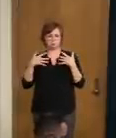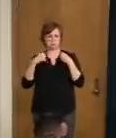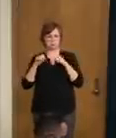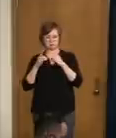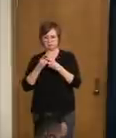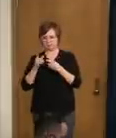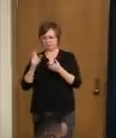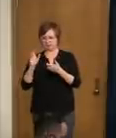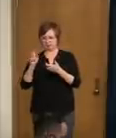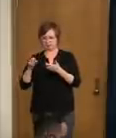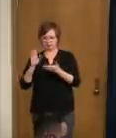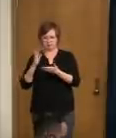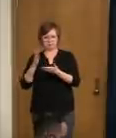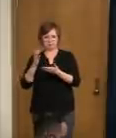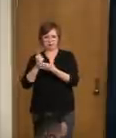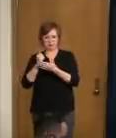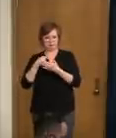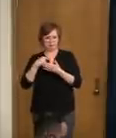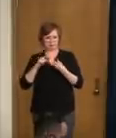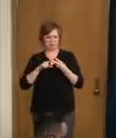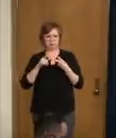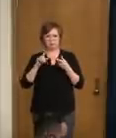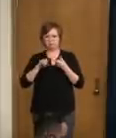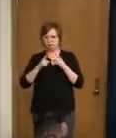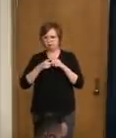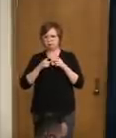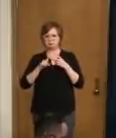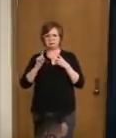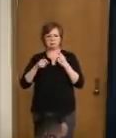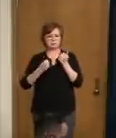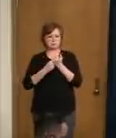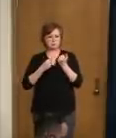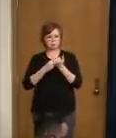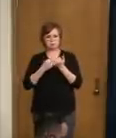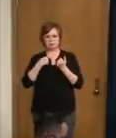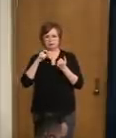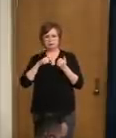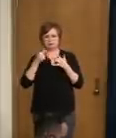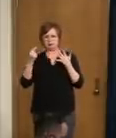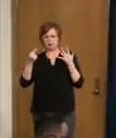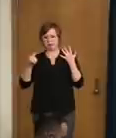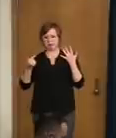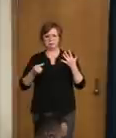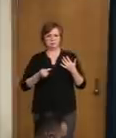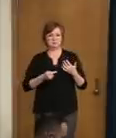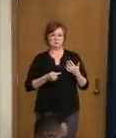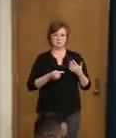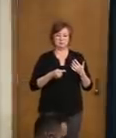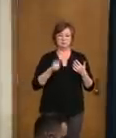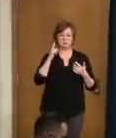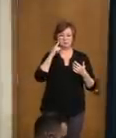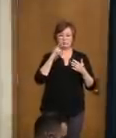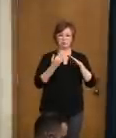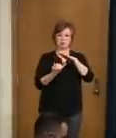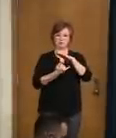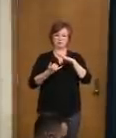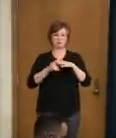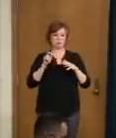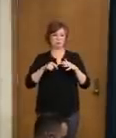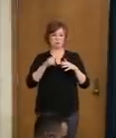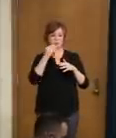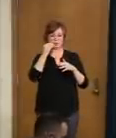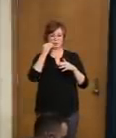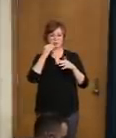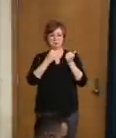and communities, because to be able to isolate at home, you need friends and family, if people reach